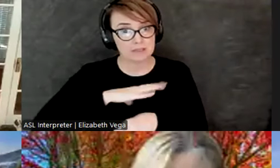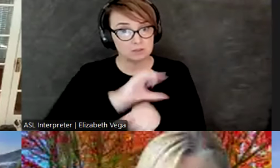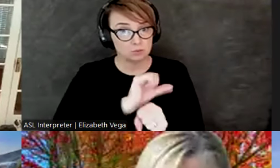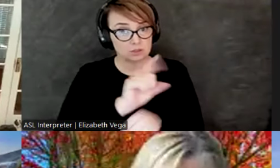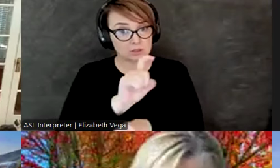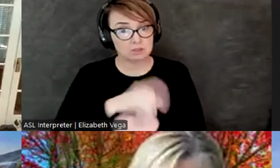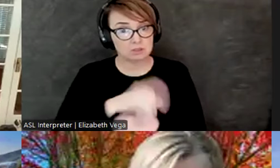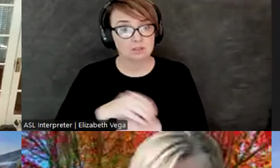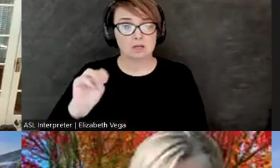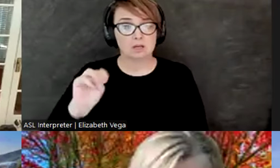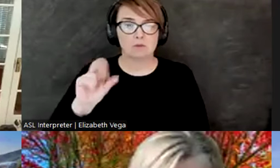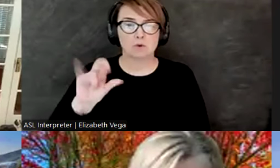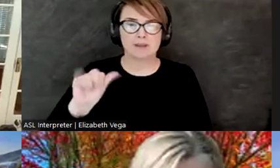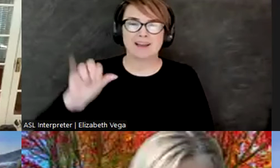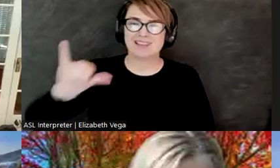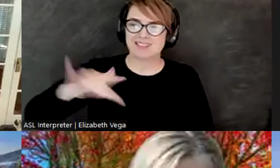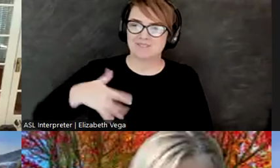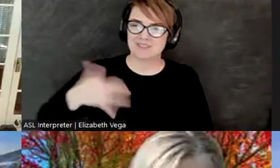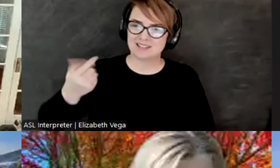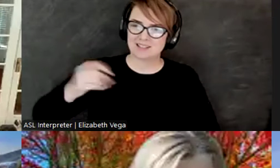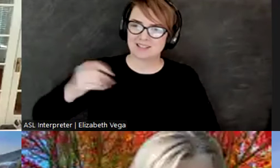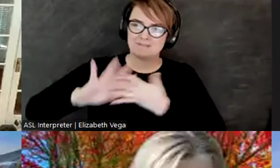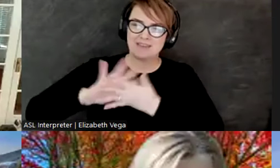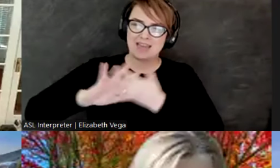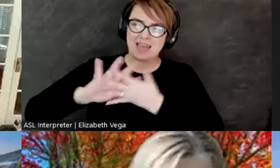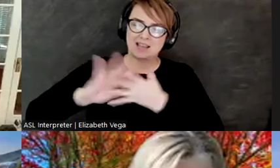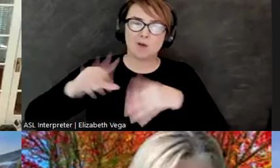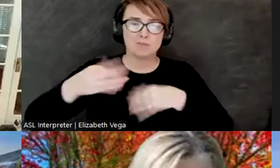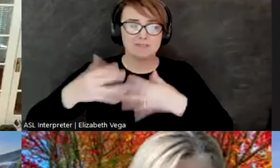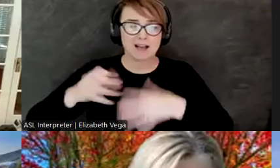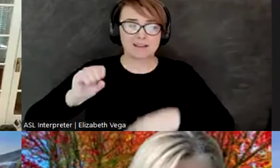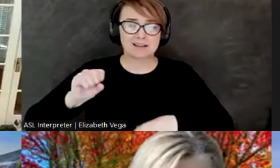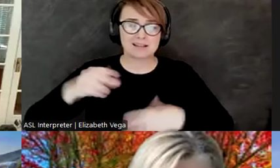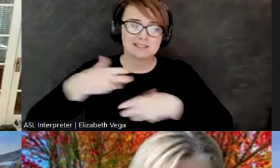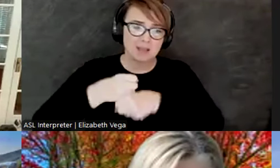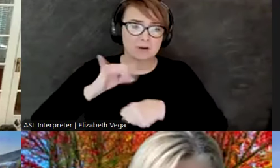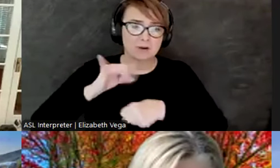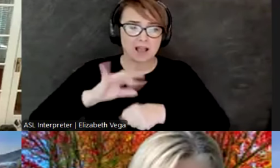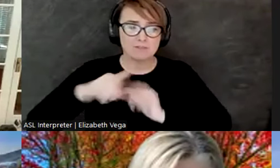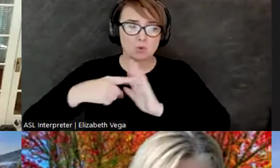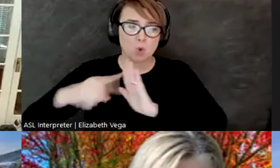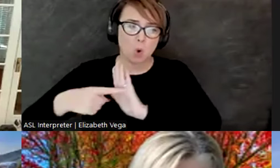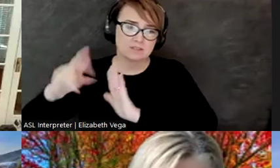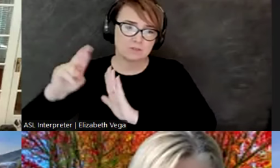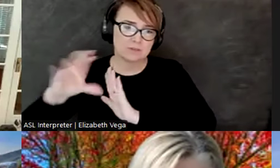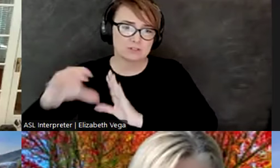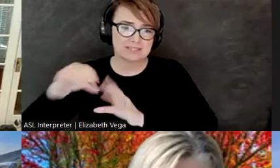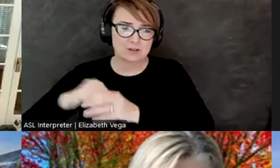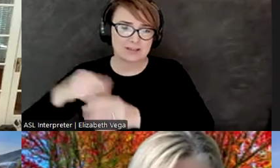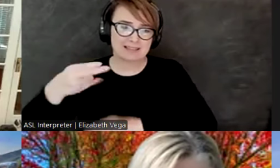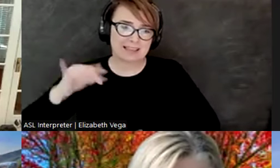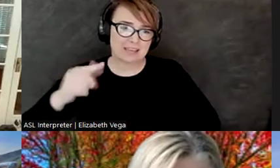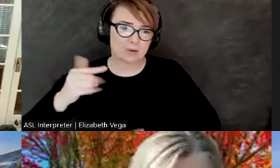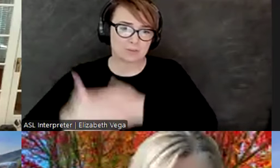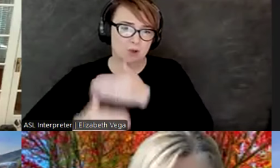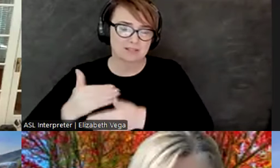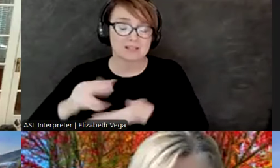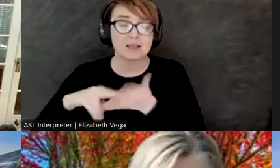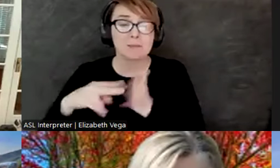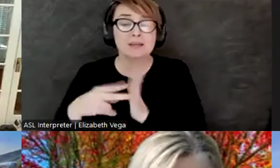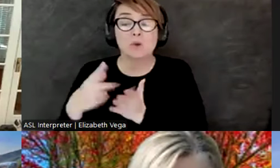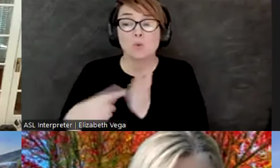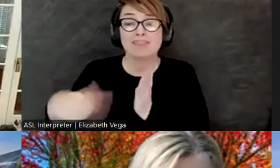It's a little vague for me. Provide a summary of the roles of the regional center in the hearing process, what they should be doing or what they're